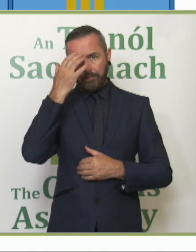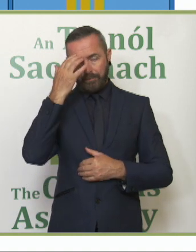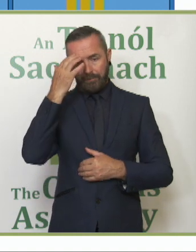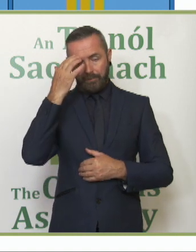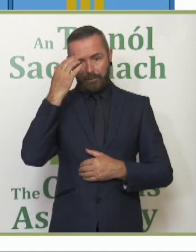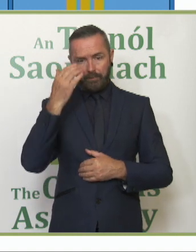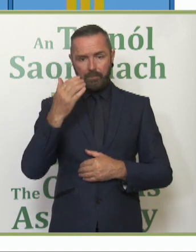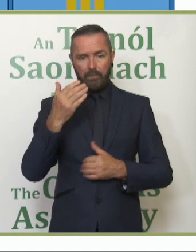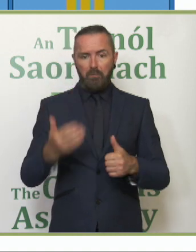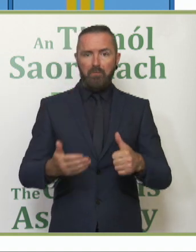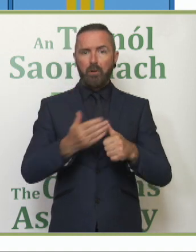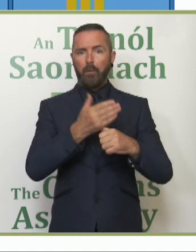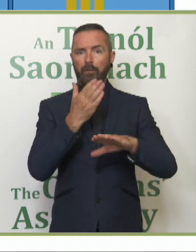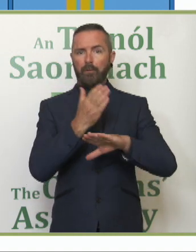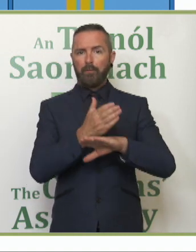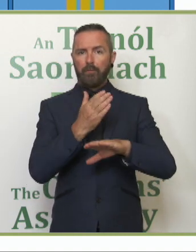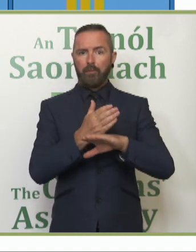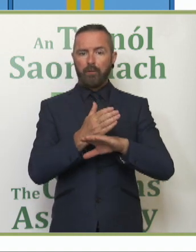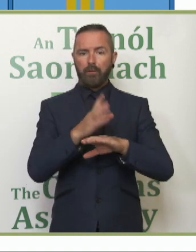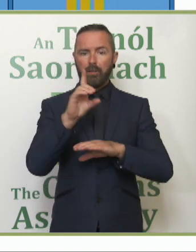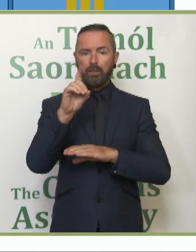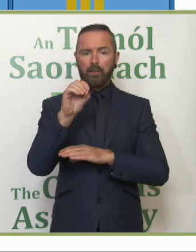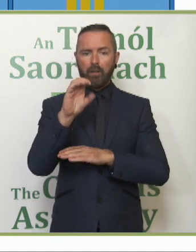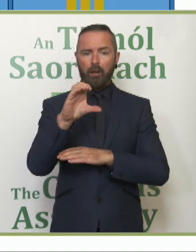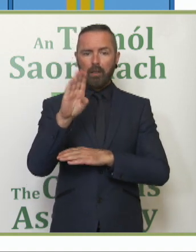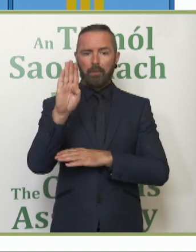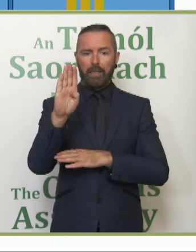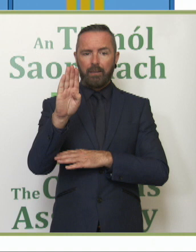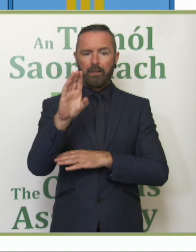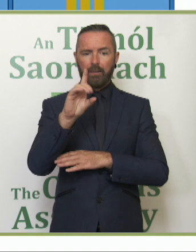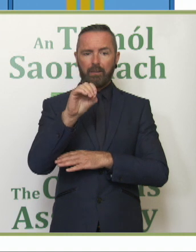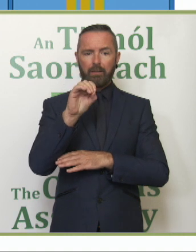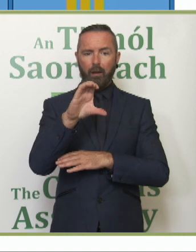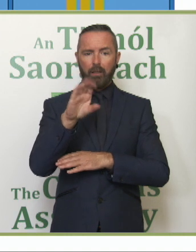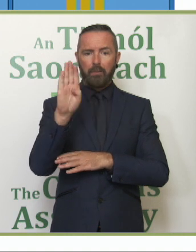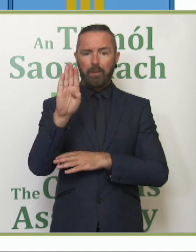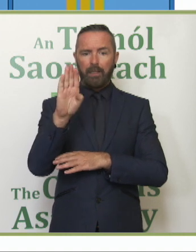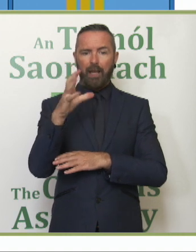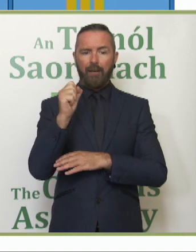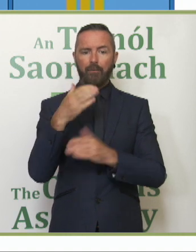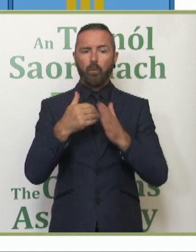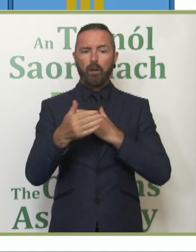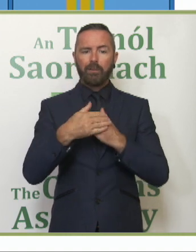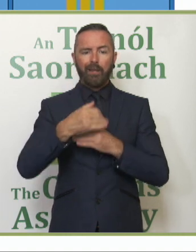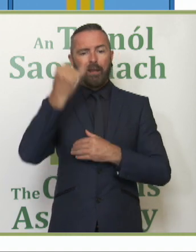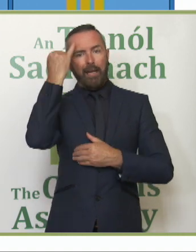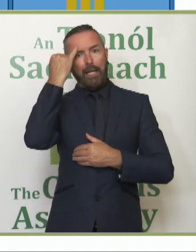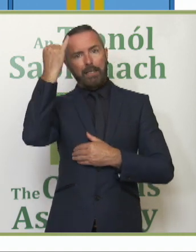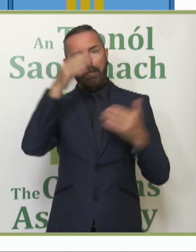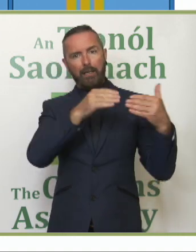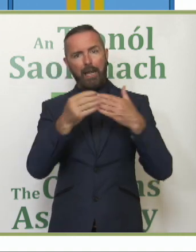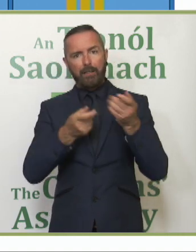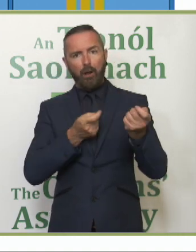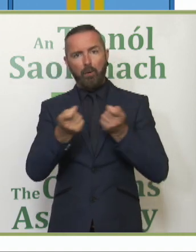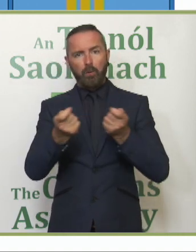and Organised Crime Bureau, known as DOCB. DOCB undertake intelligence-led operations which lead to seizures